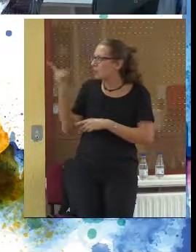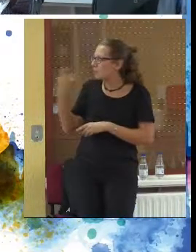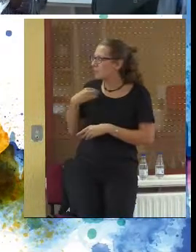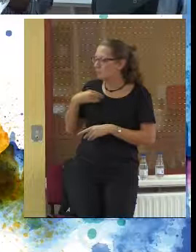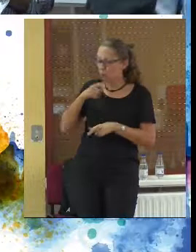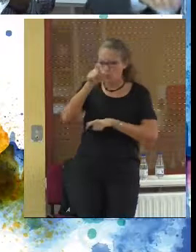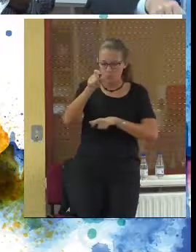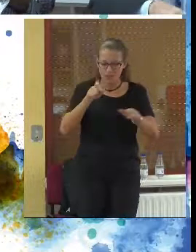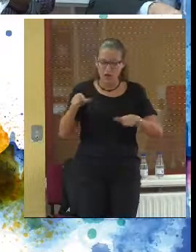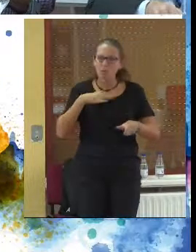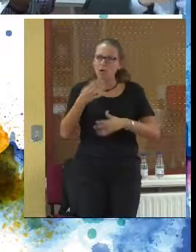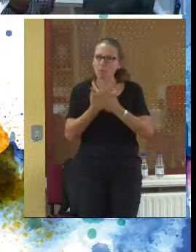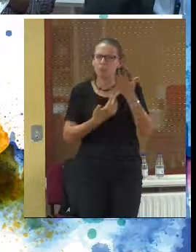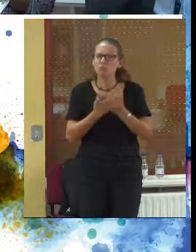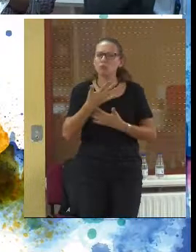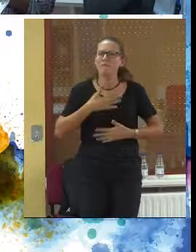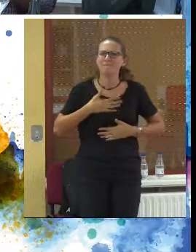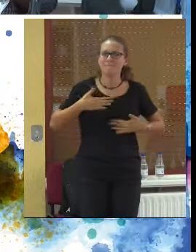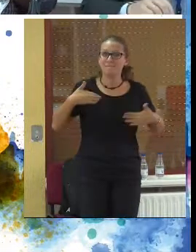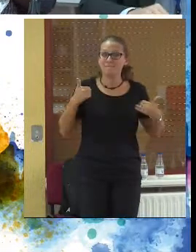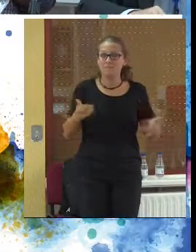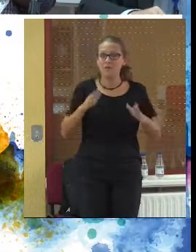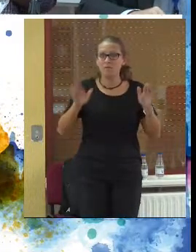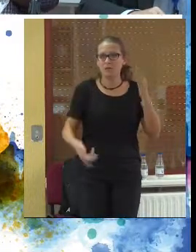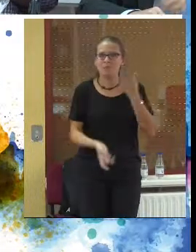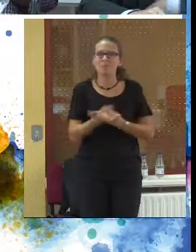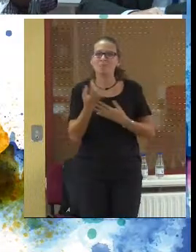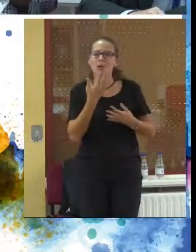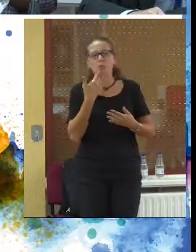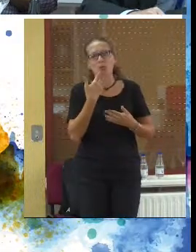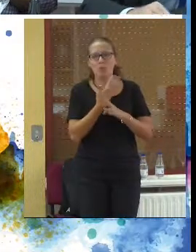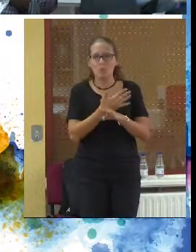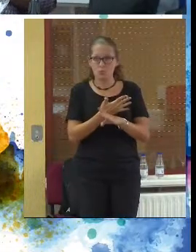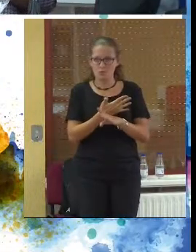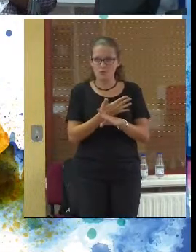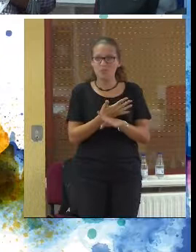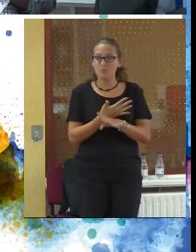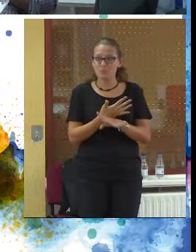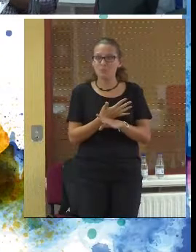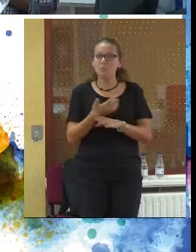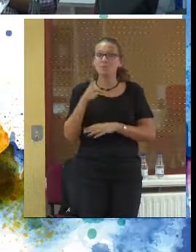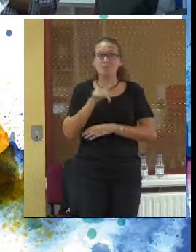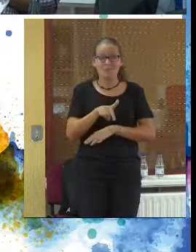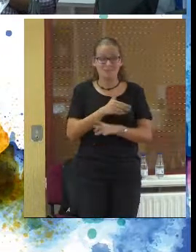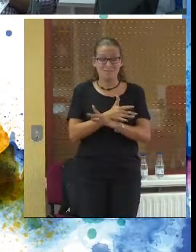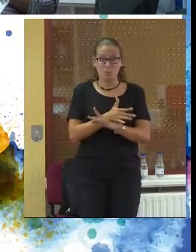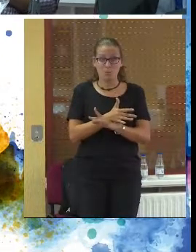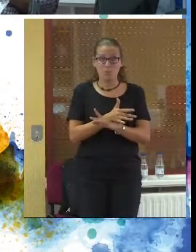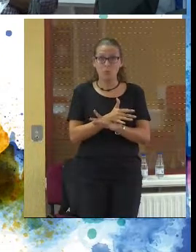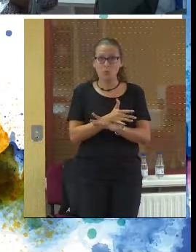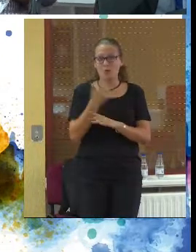combining the pieces differently at will and constructing a type of game, which